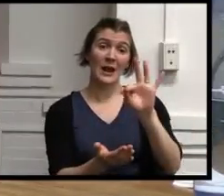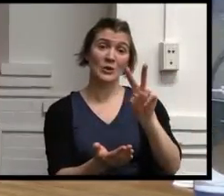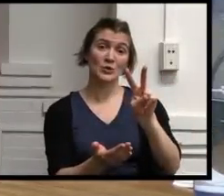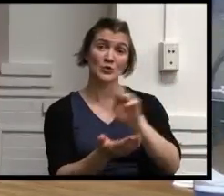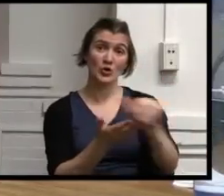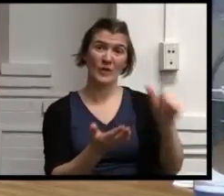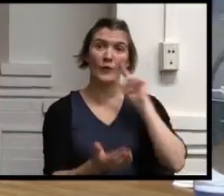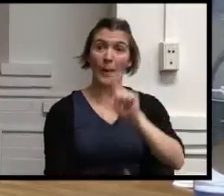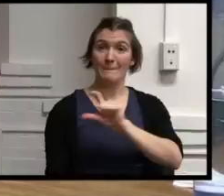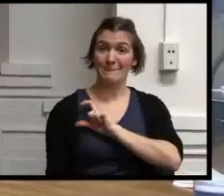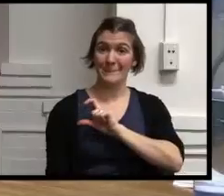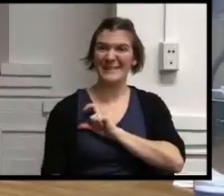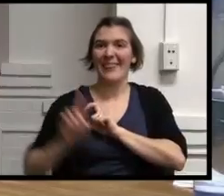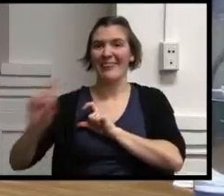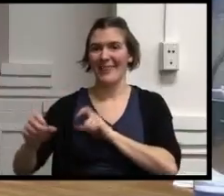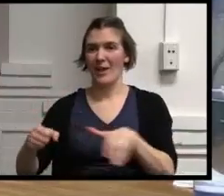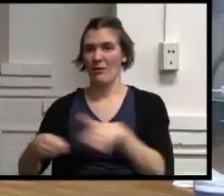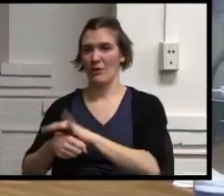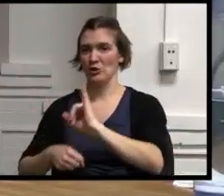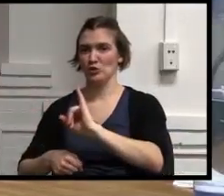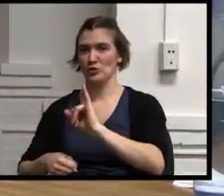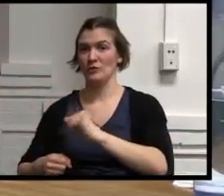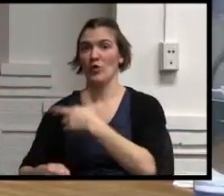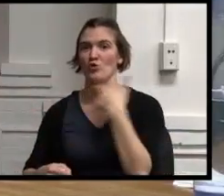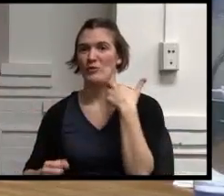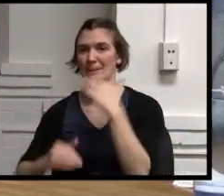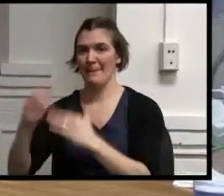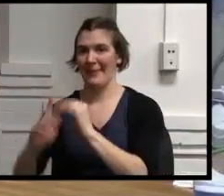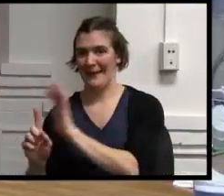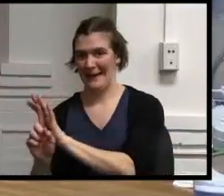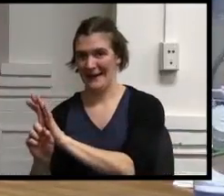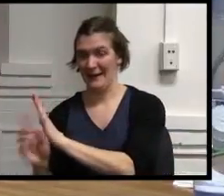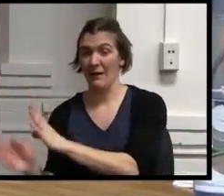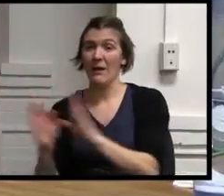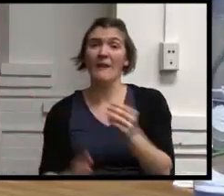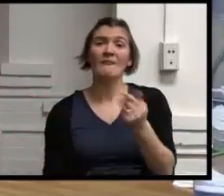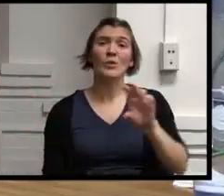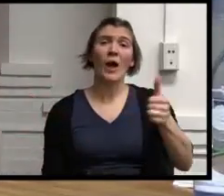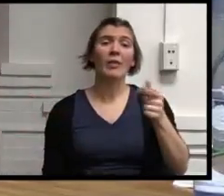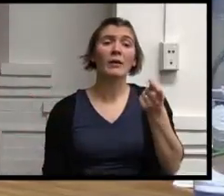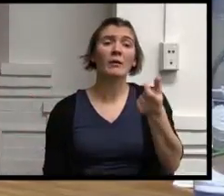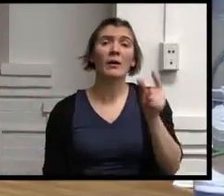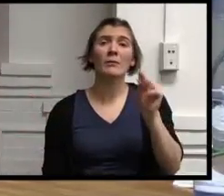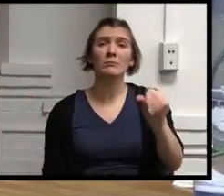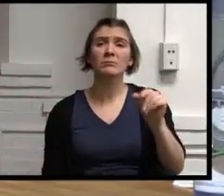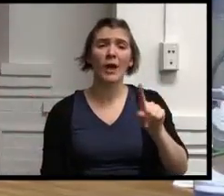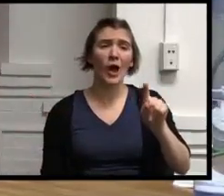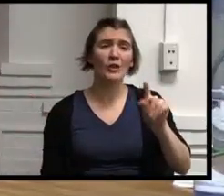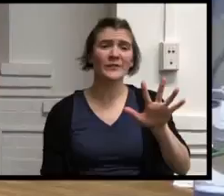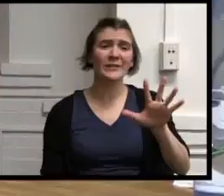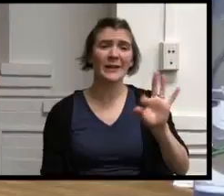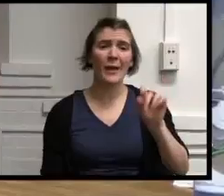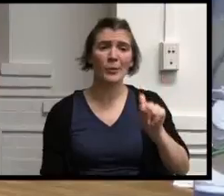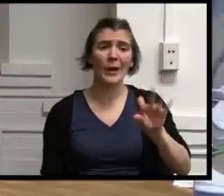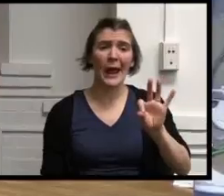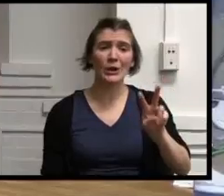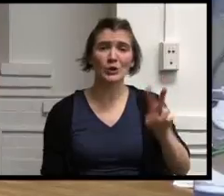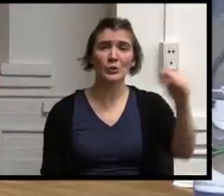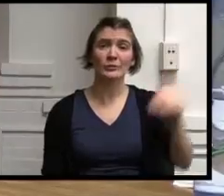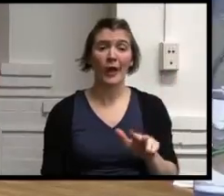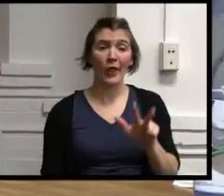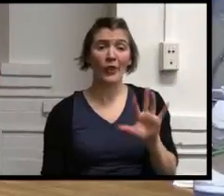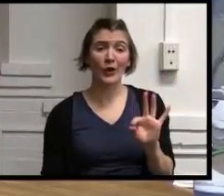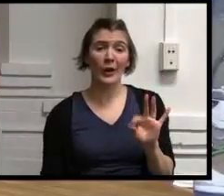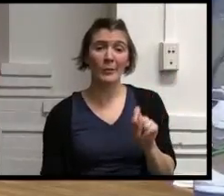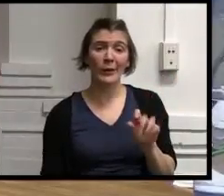for the police station builder's risk insurance. There's also a couple of small payments, one of $159.92 and one of